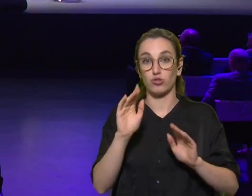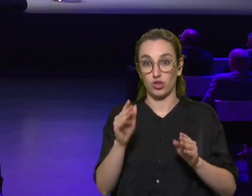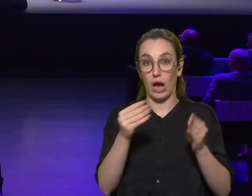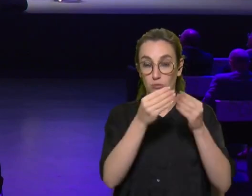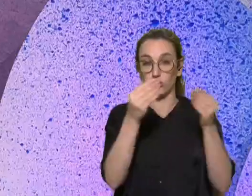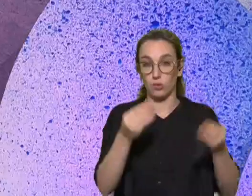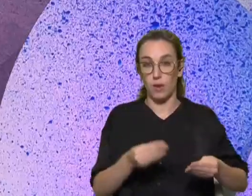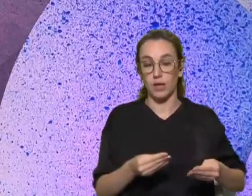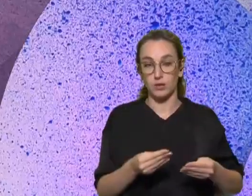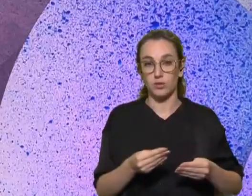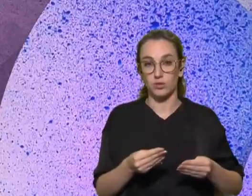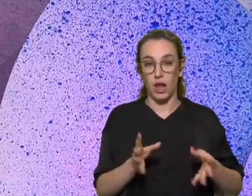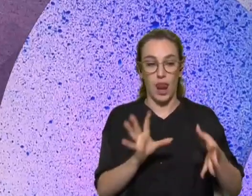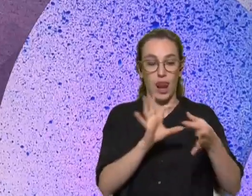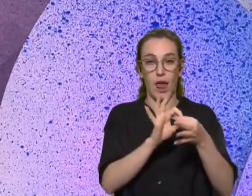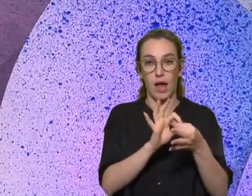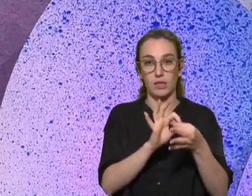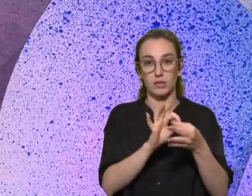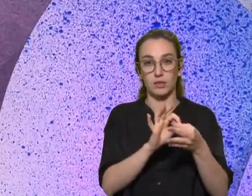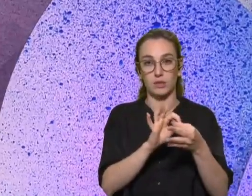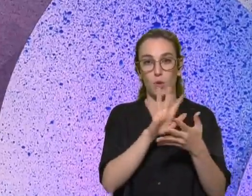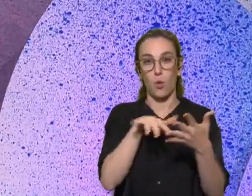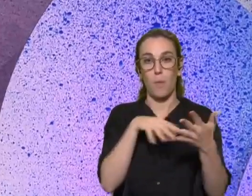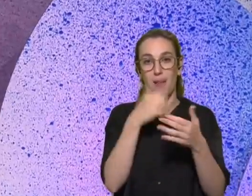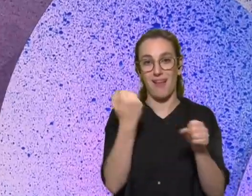these documents, and so